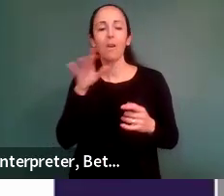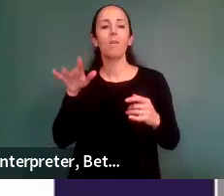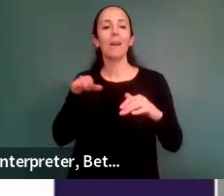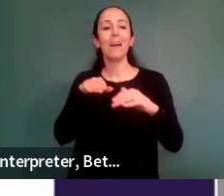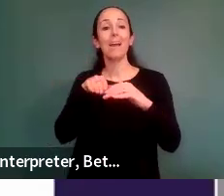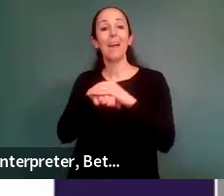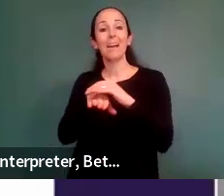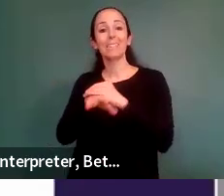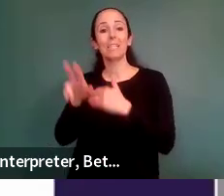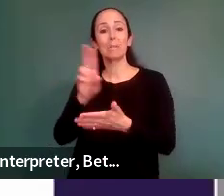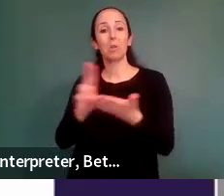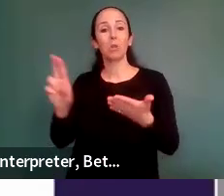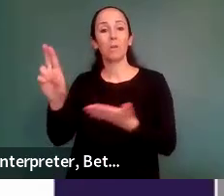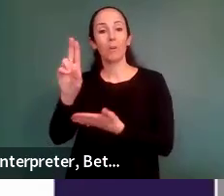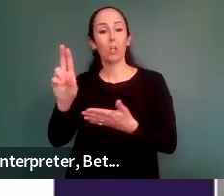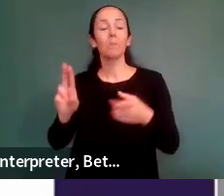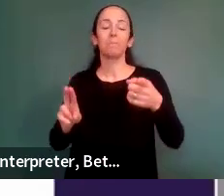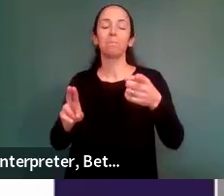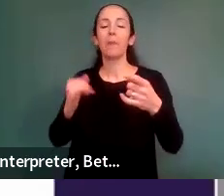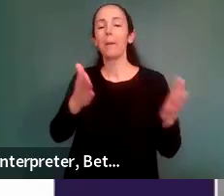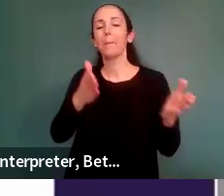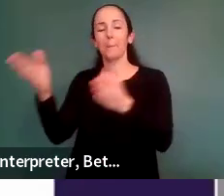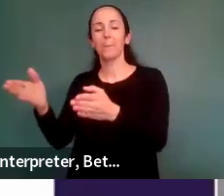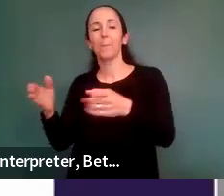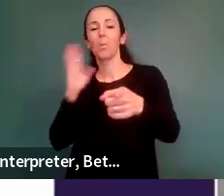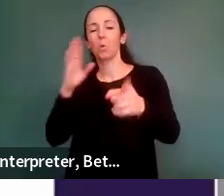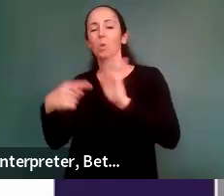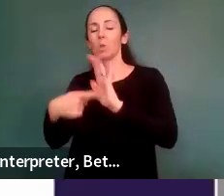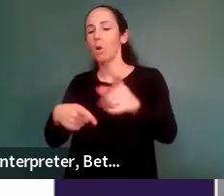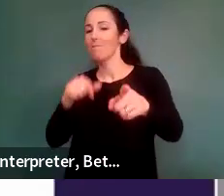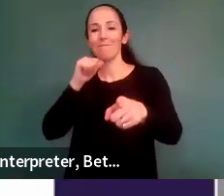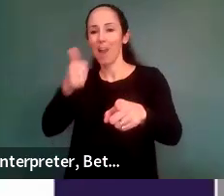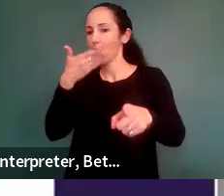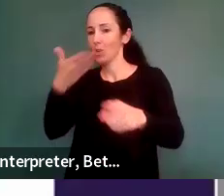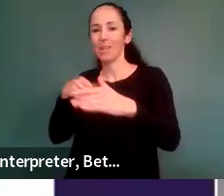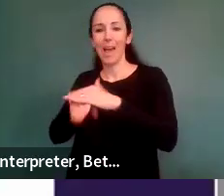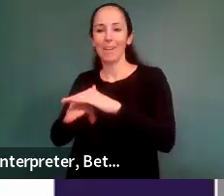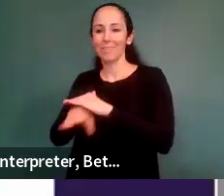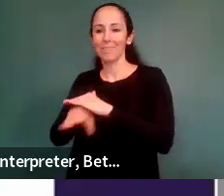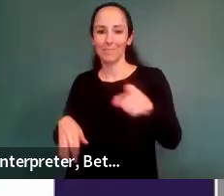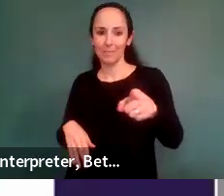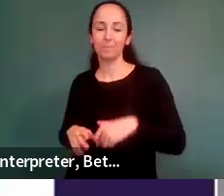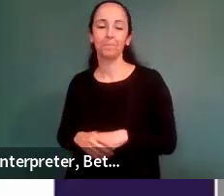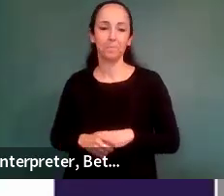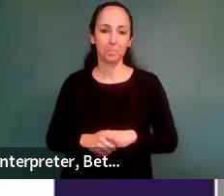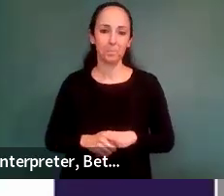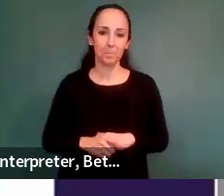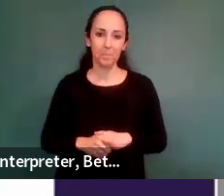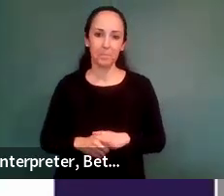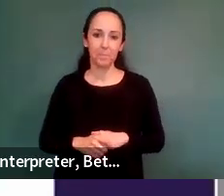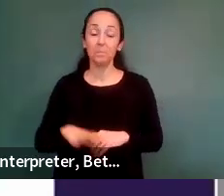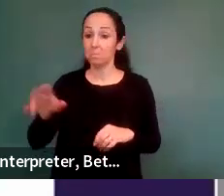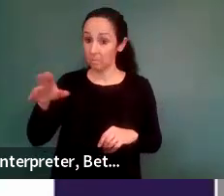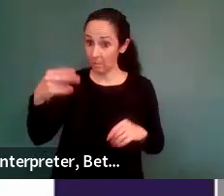our accessible university demo site, our inaccessible example. So let's see if we have